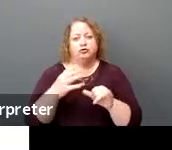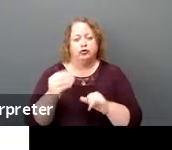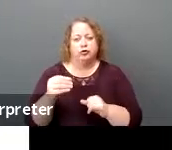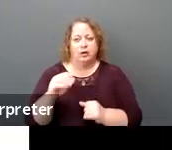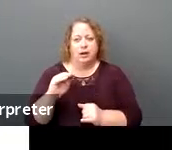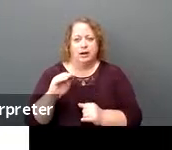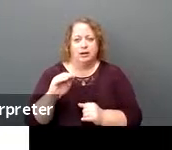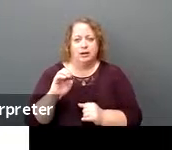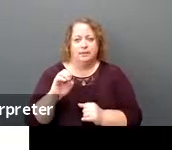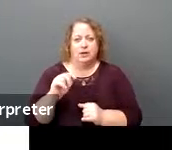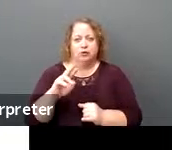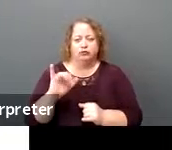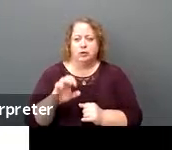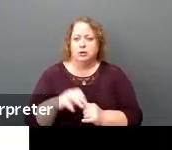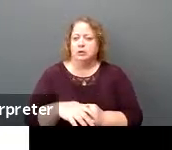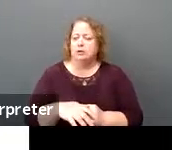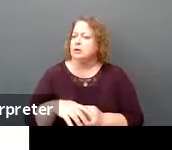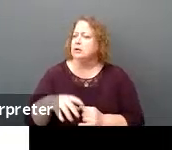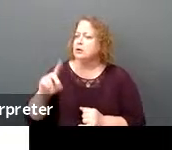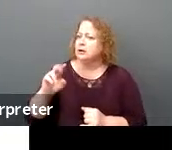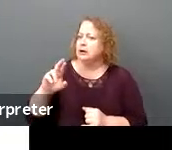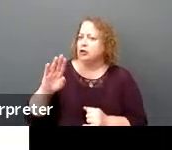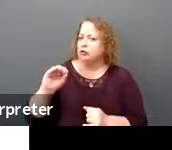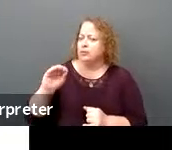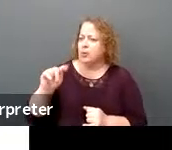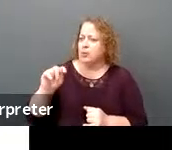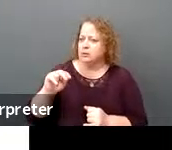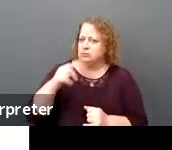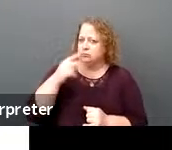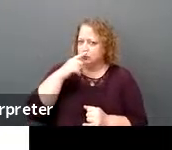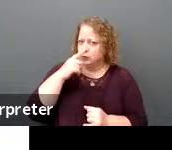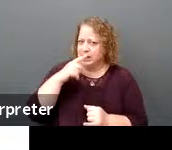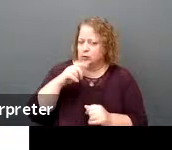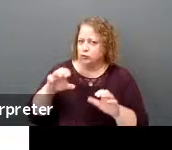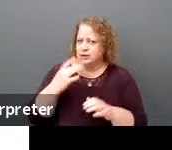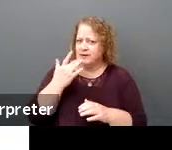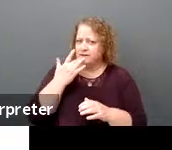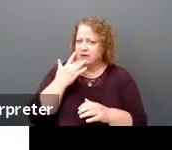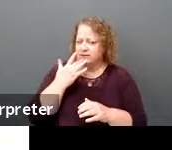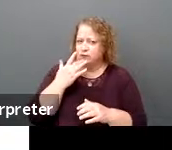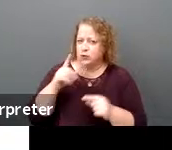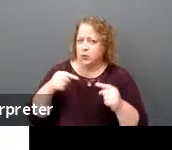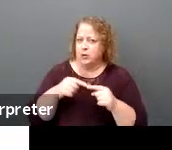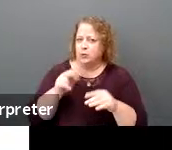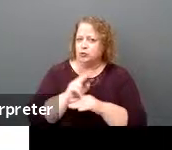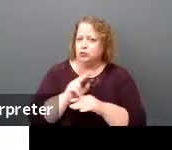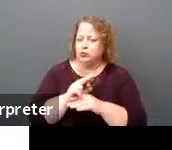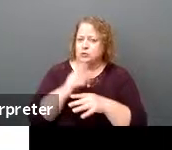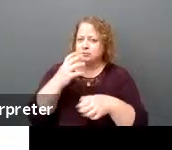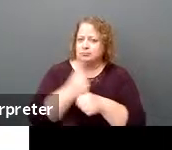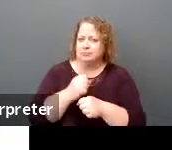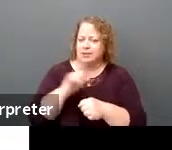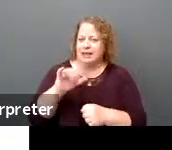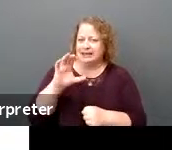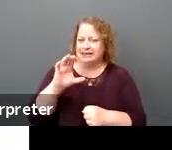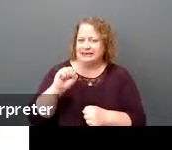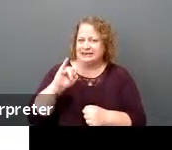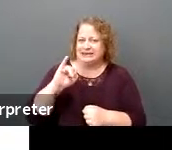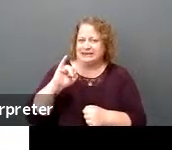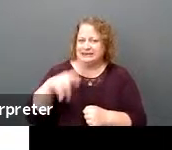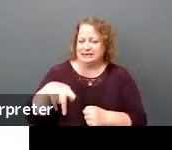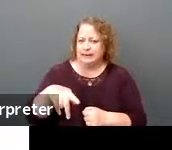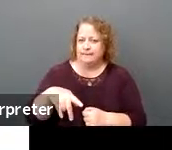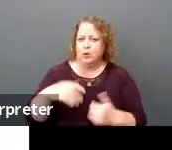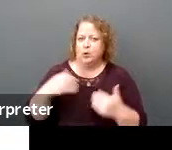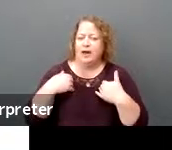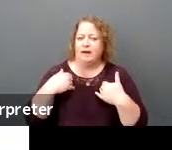metric of those action steps. Dr. Bohm, could you do me a favor? When we use an acronym like CSIP,